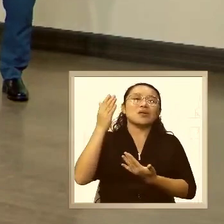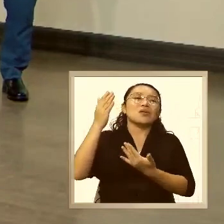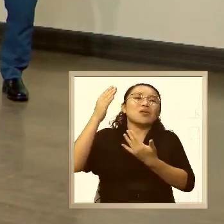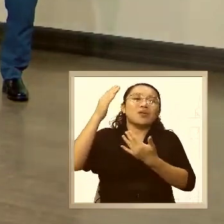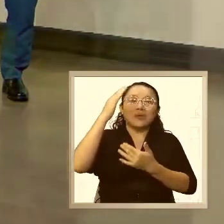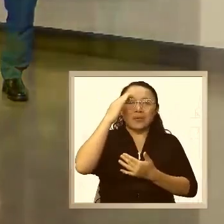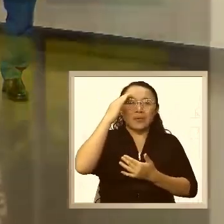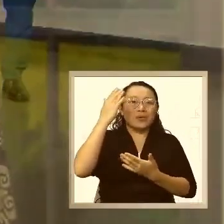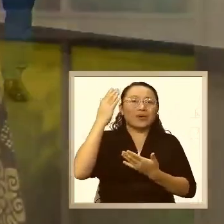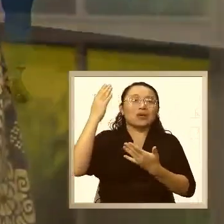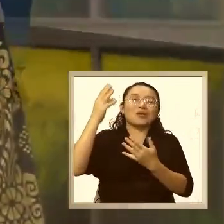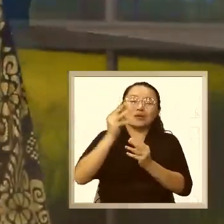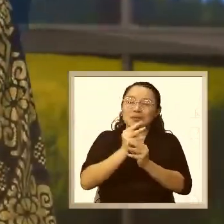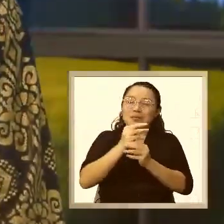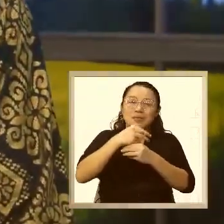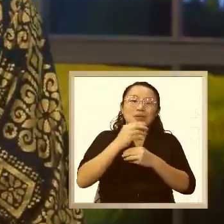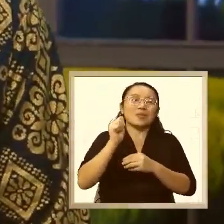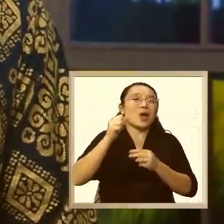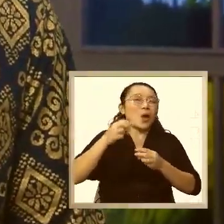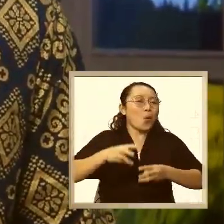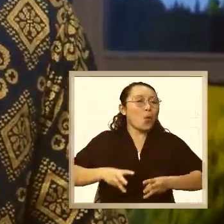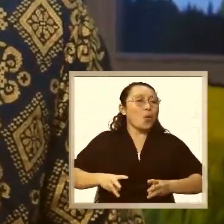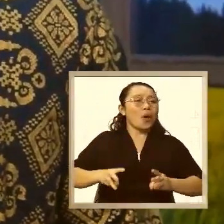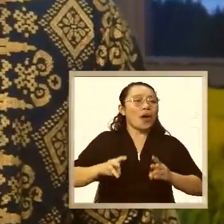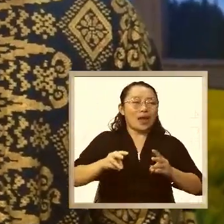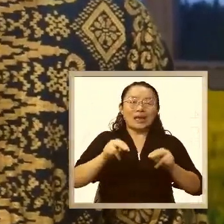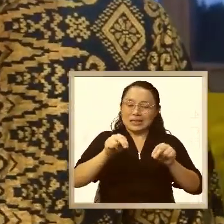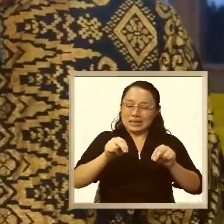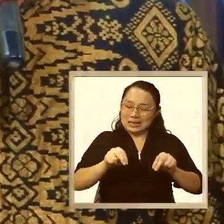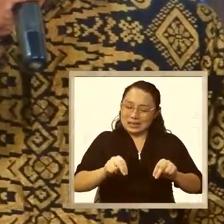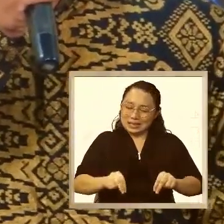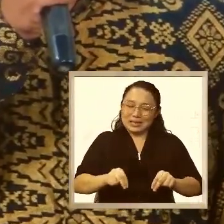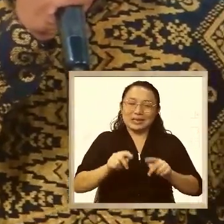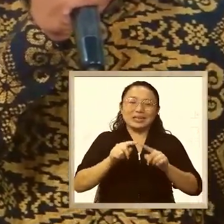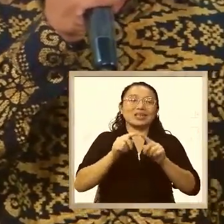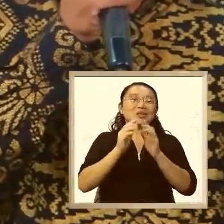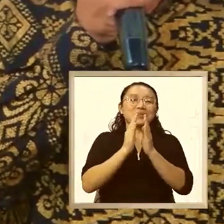will make a way, it pays to